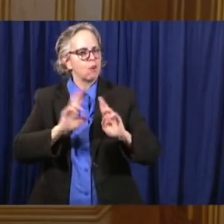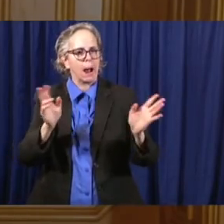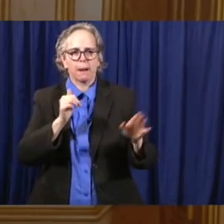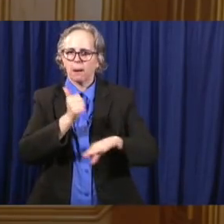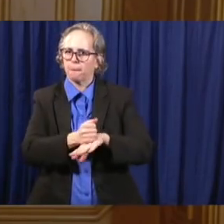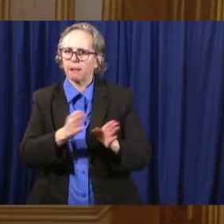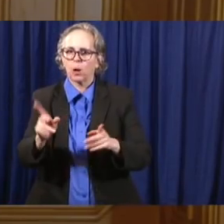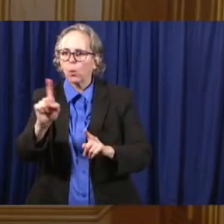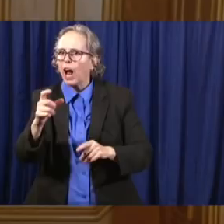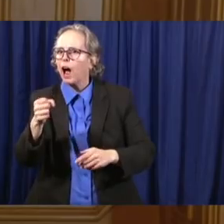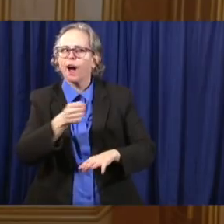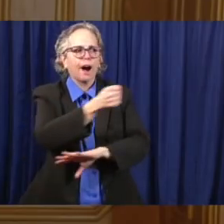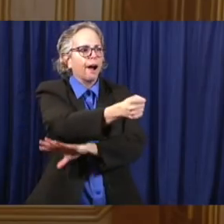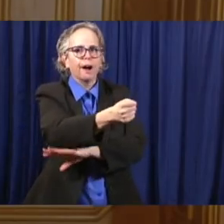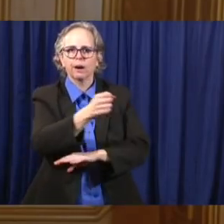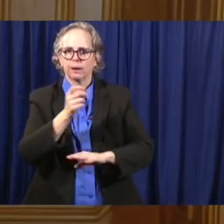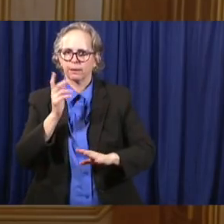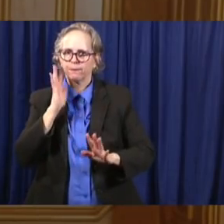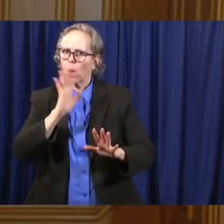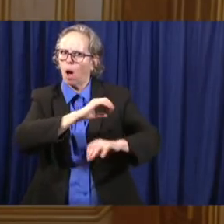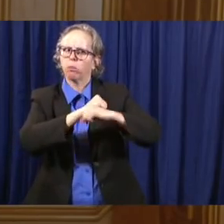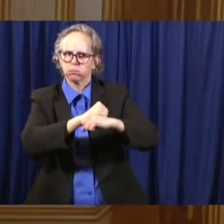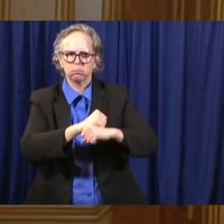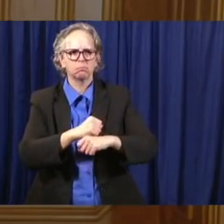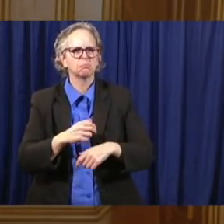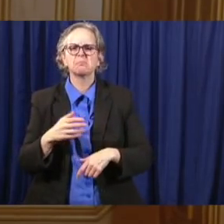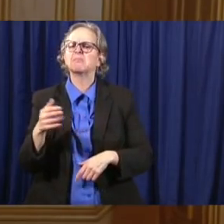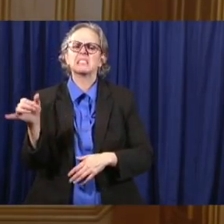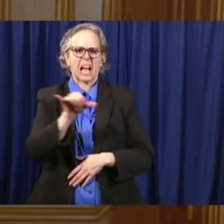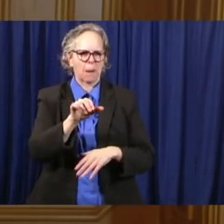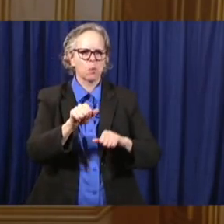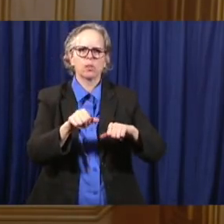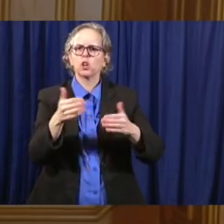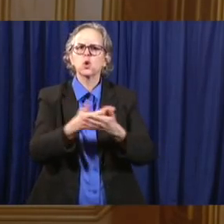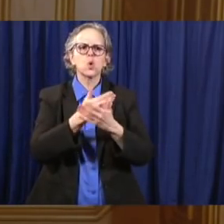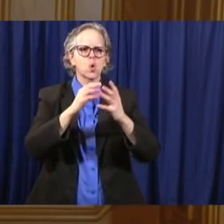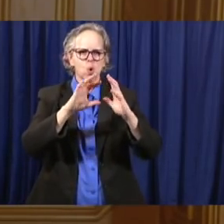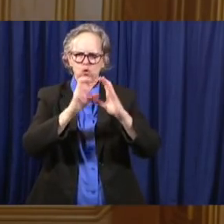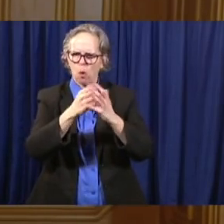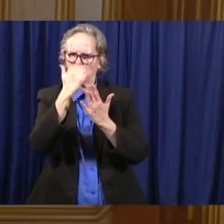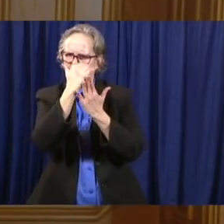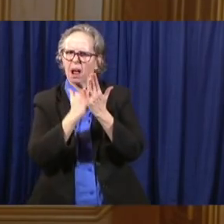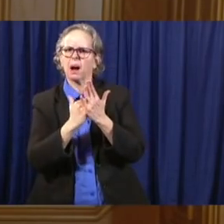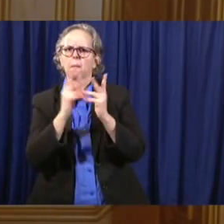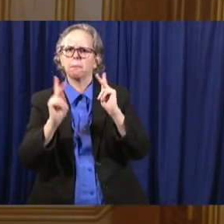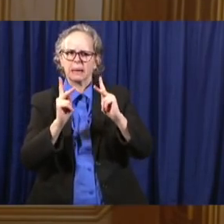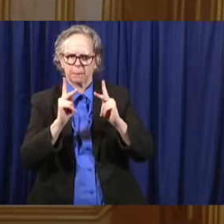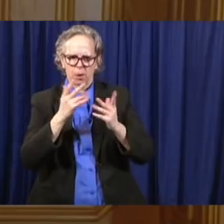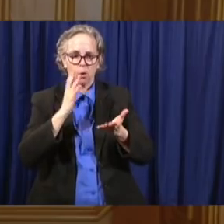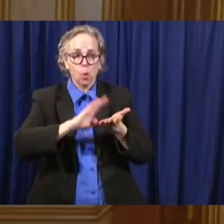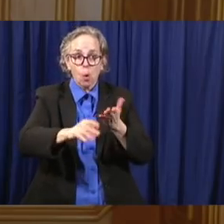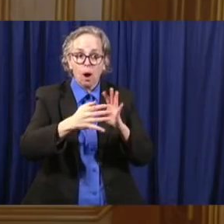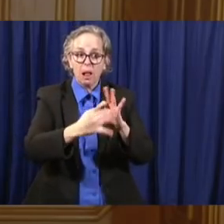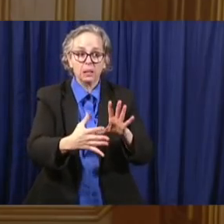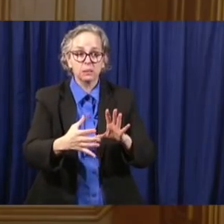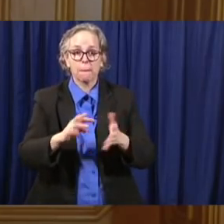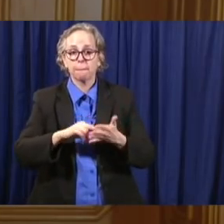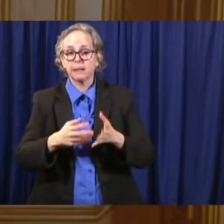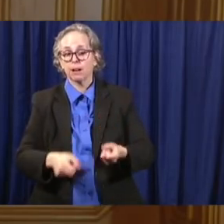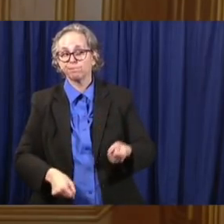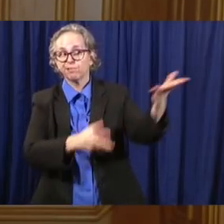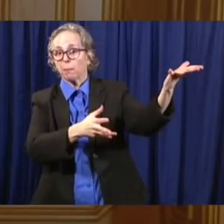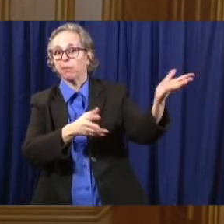true, again, with these individuals as well. So we would not dump these individuals